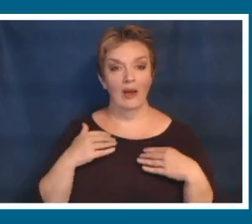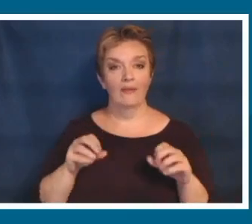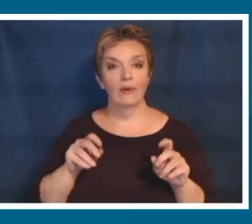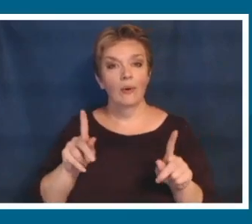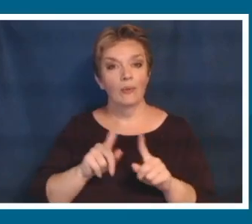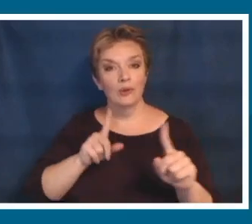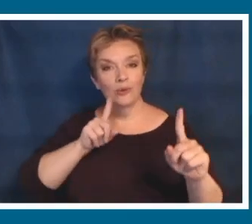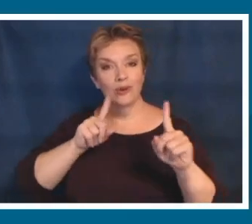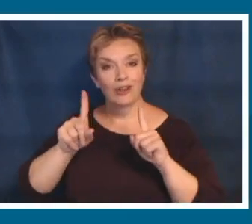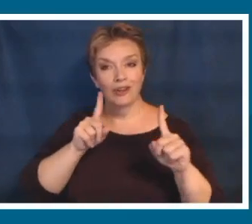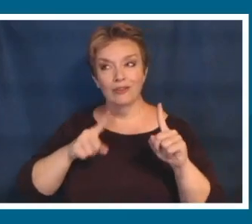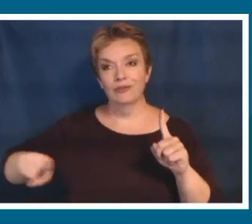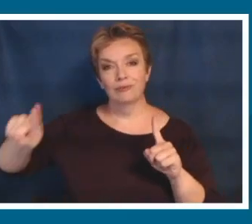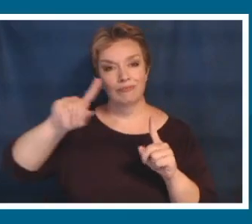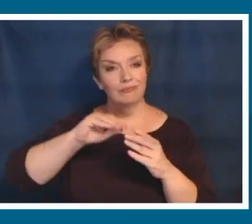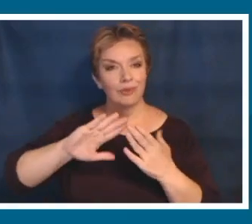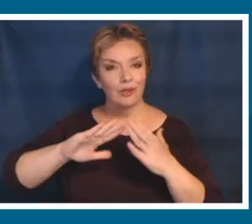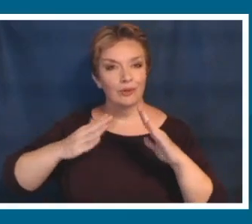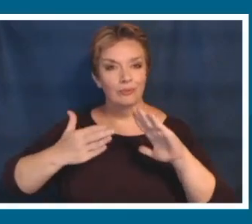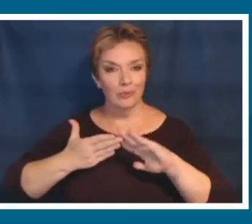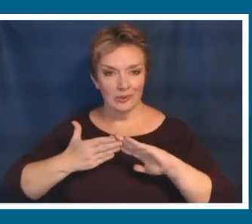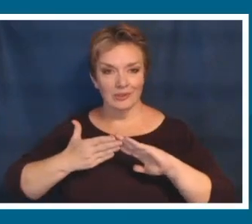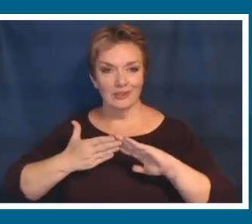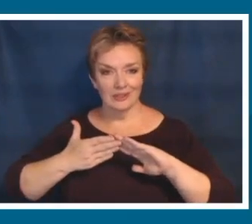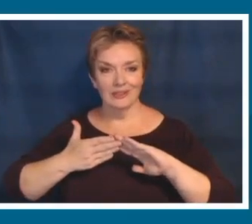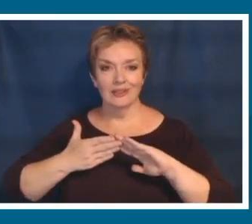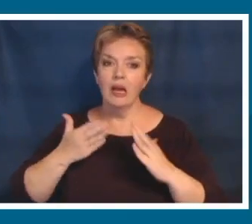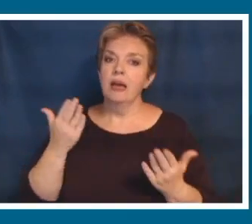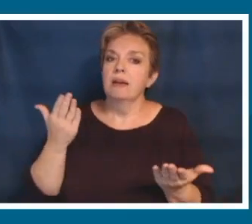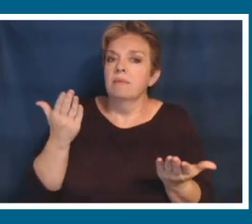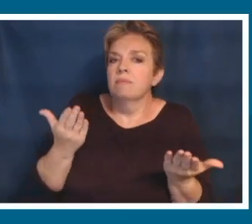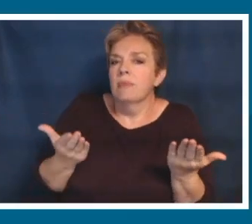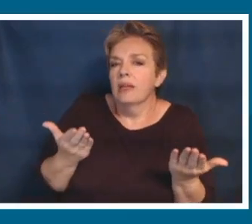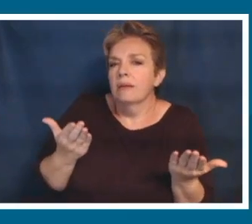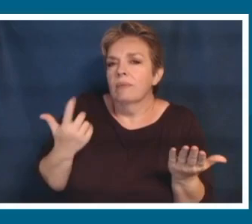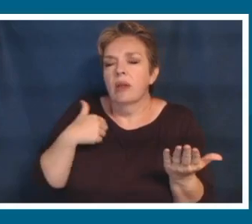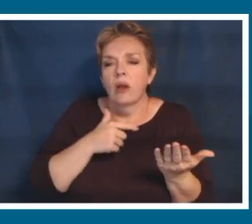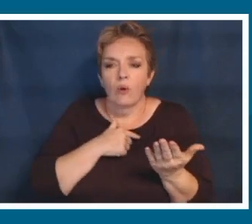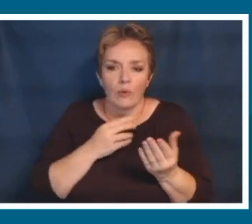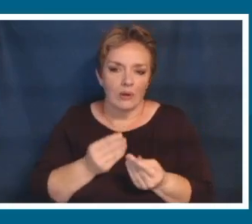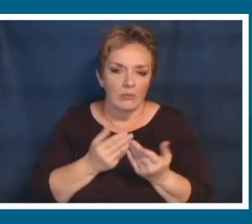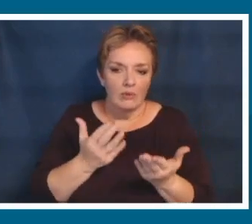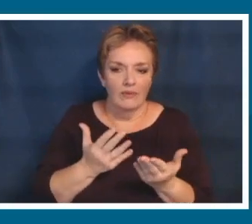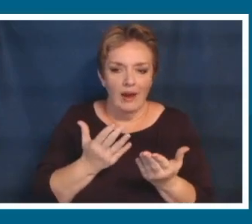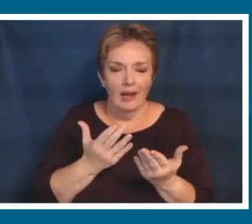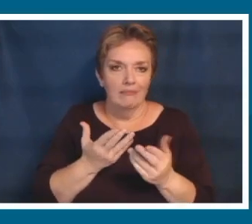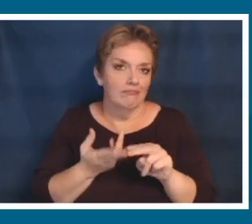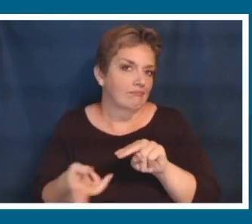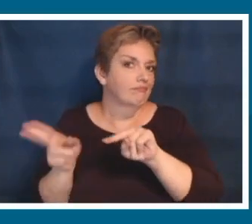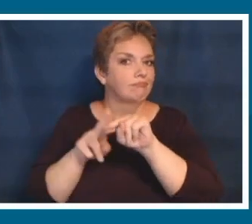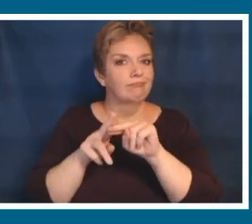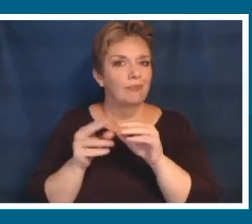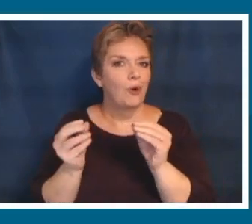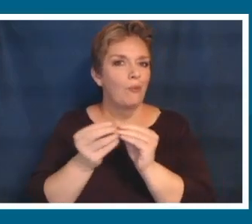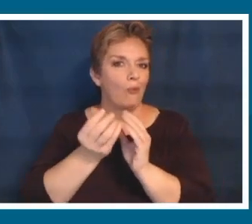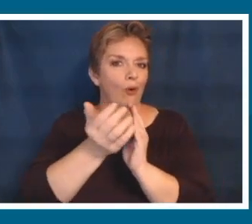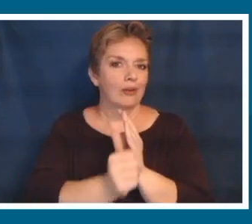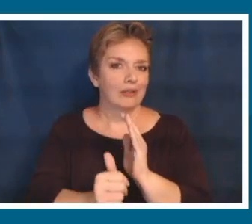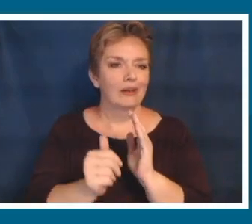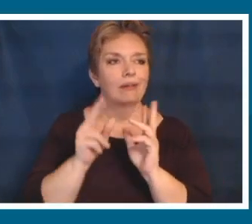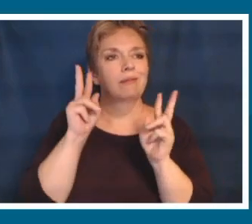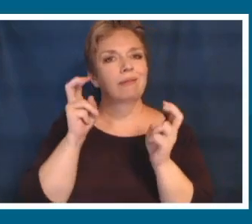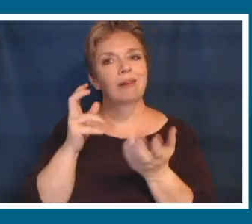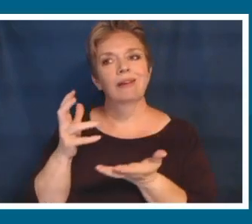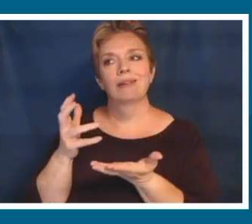members, and maybe we can provide them with an additional skill set, collecting oral histories. I know